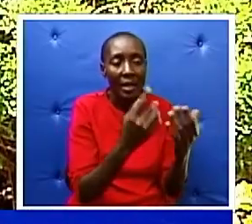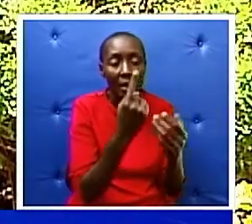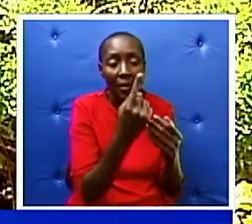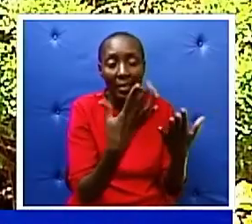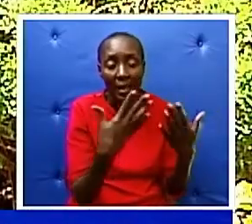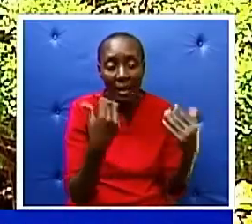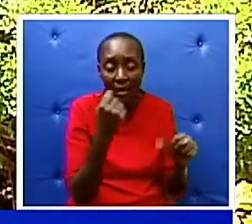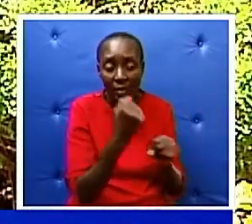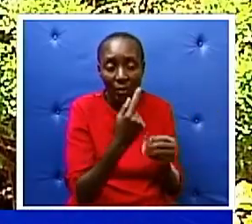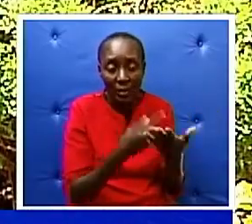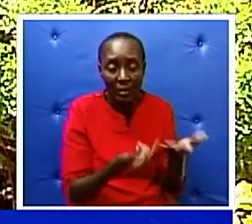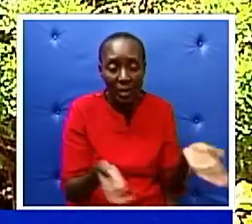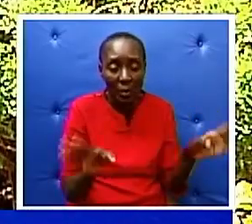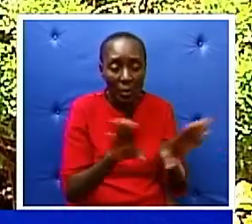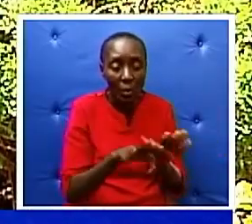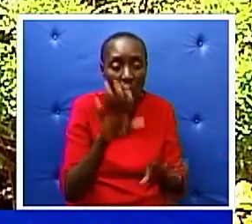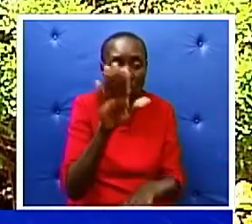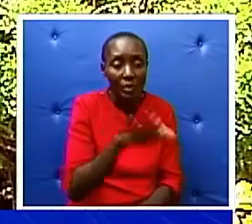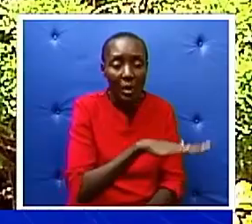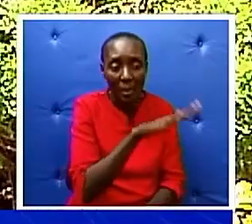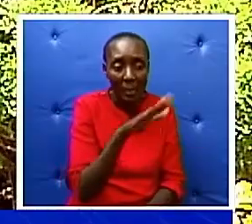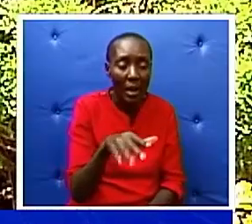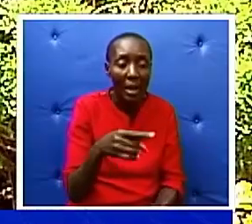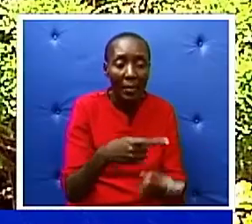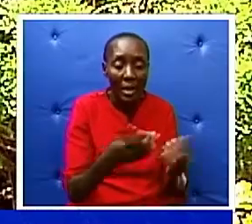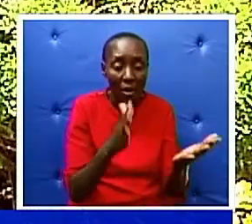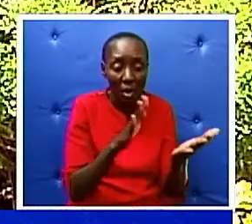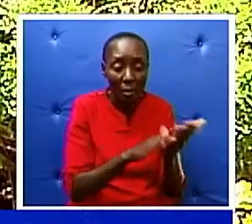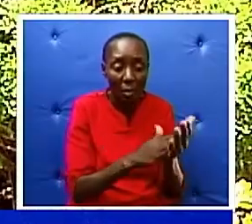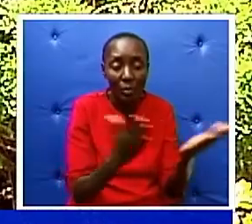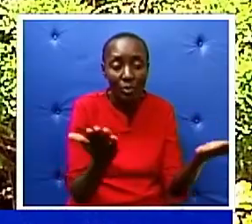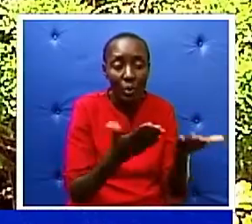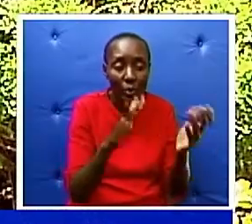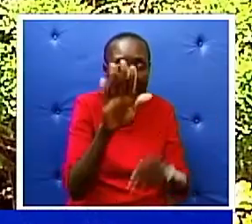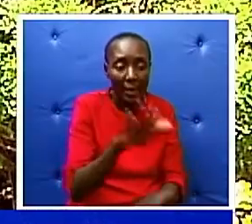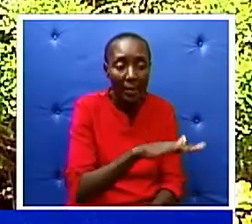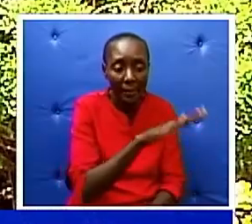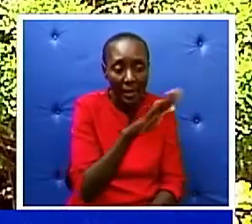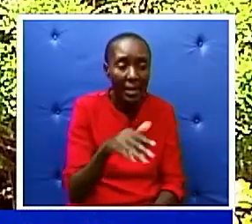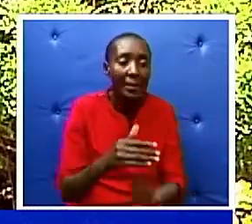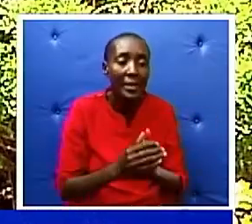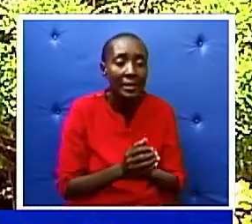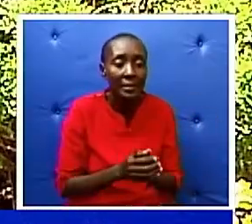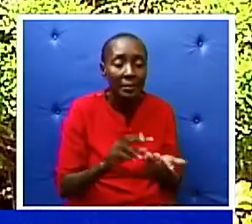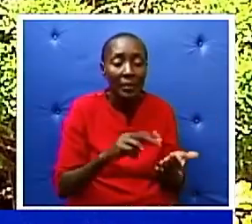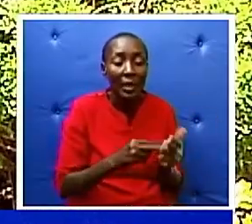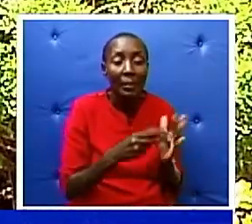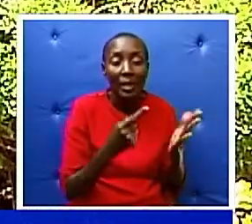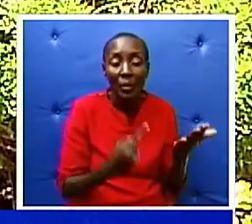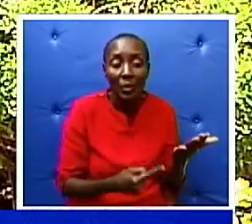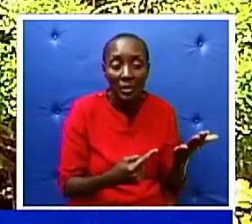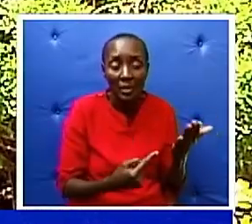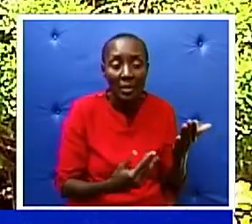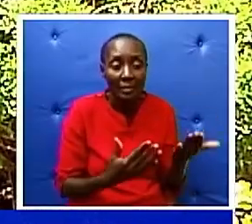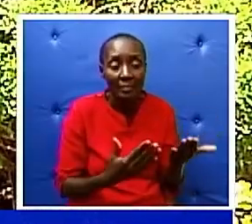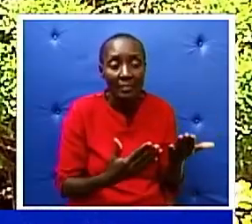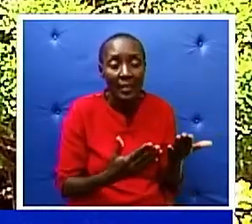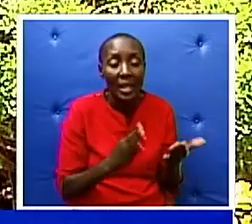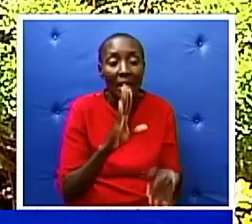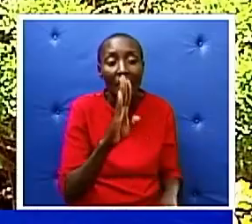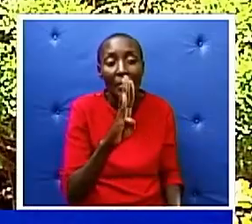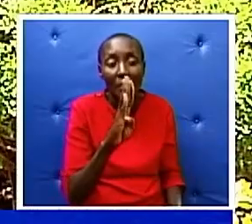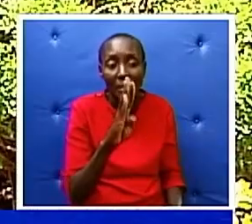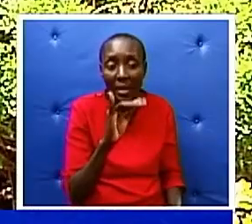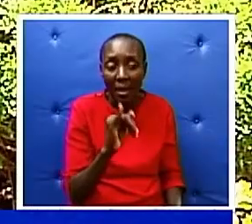parliament. And the bill is currently at parliament. So in actual sense, technically speaking, BBI is